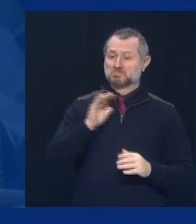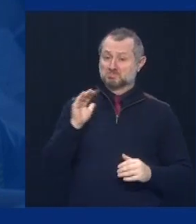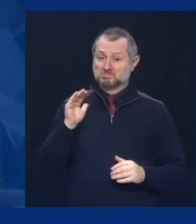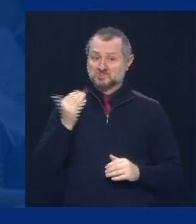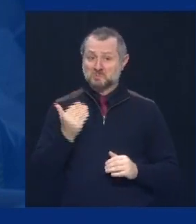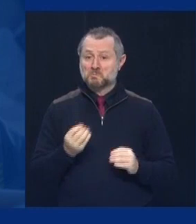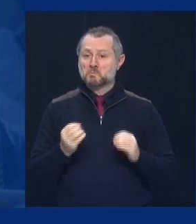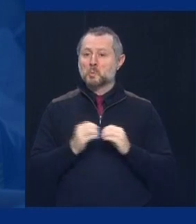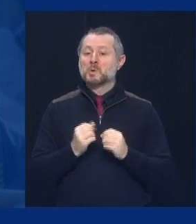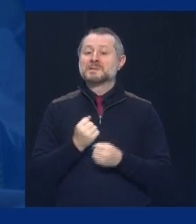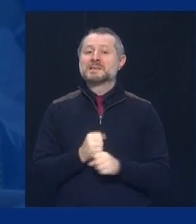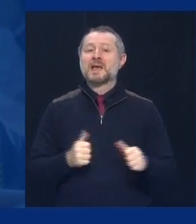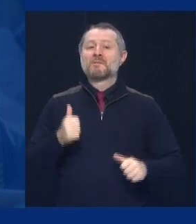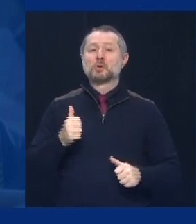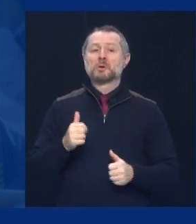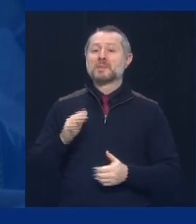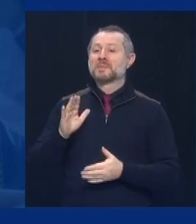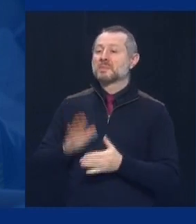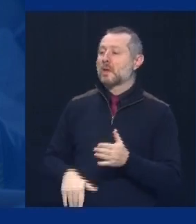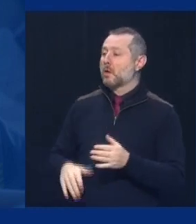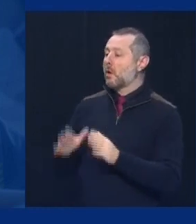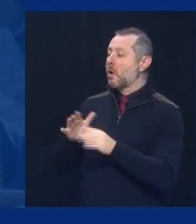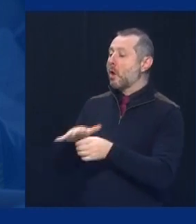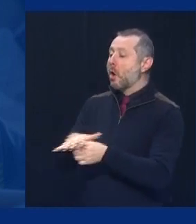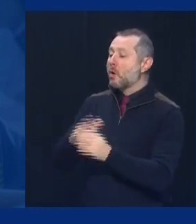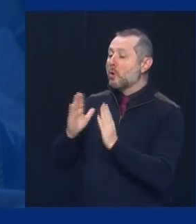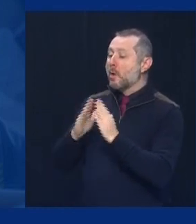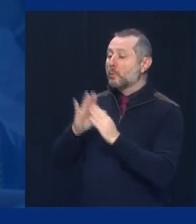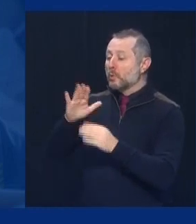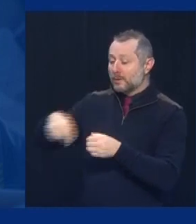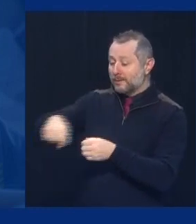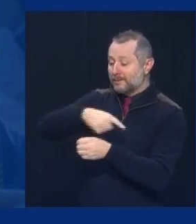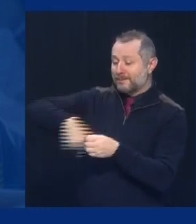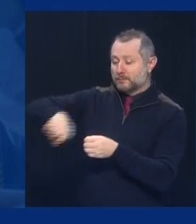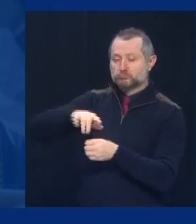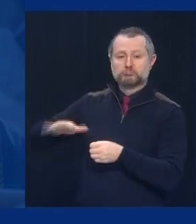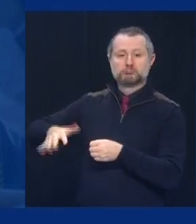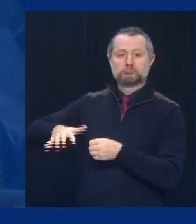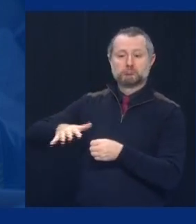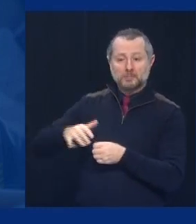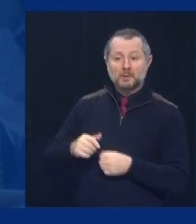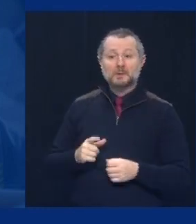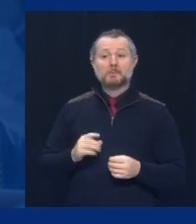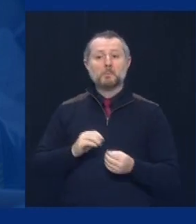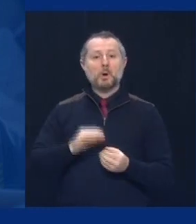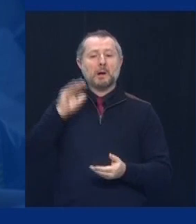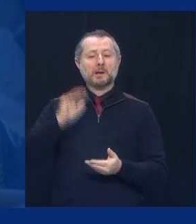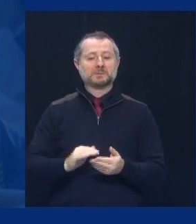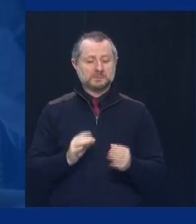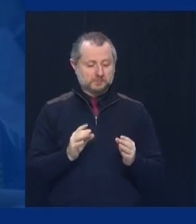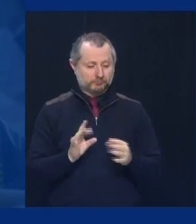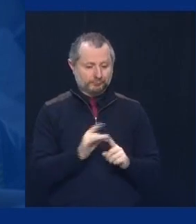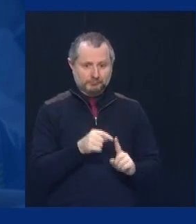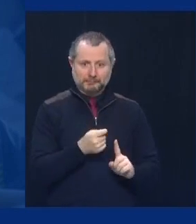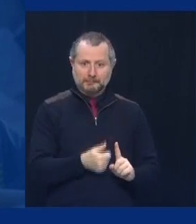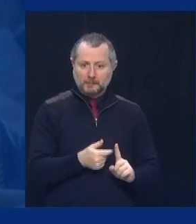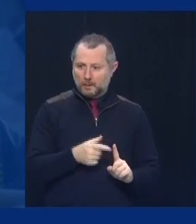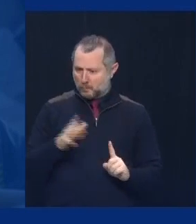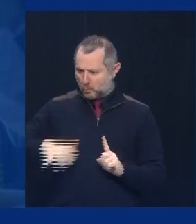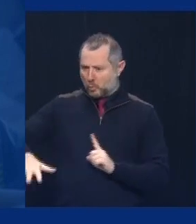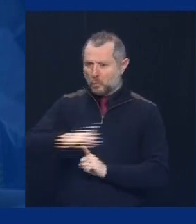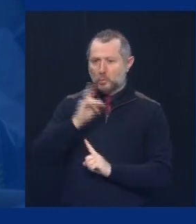safer than local communities in terms of infection rate. This was not what was